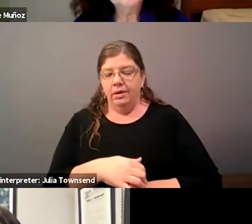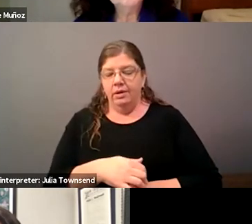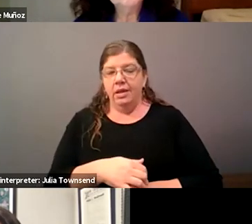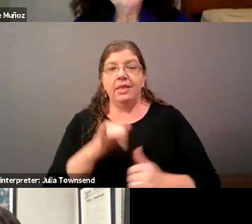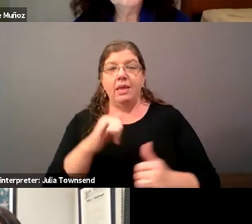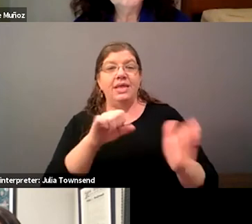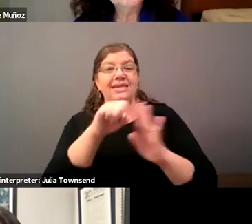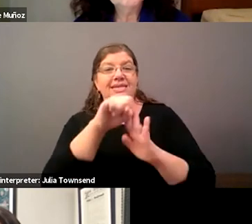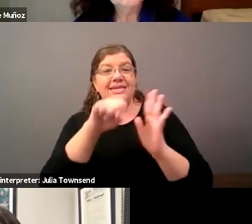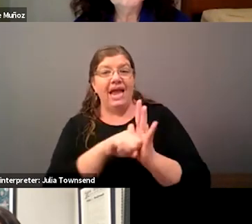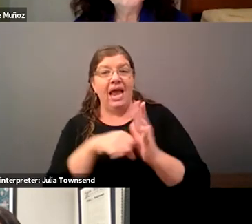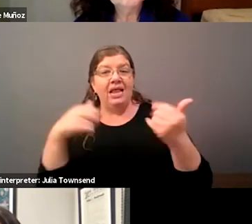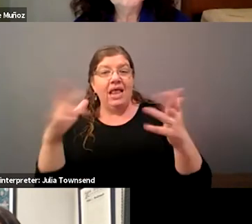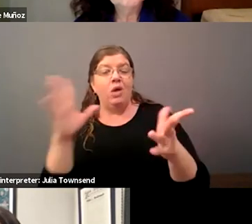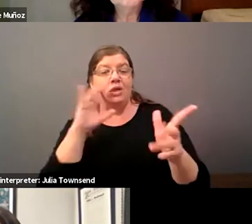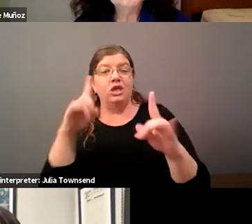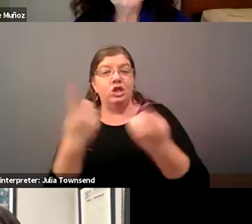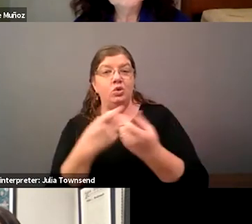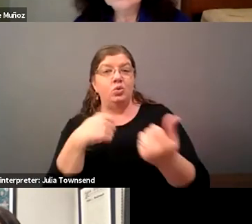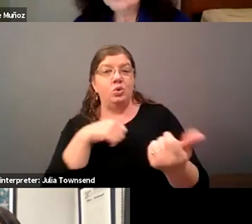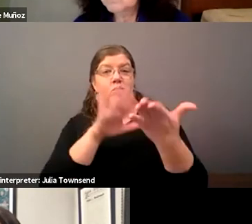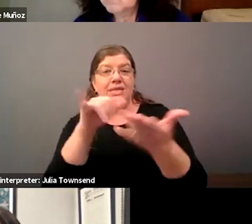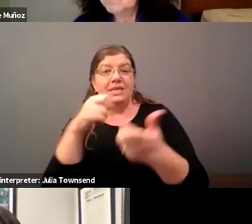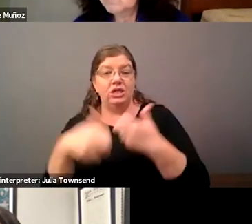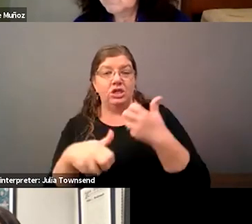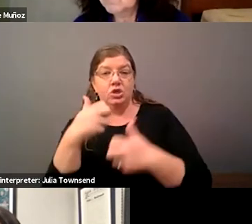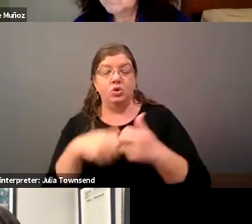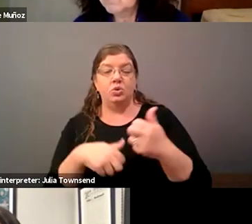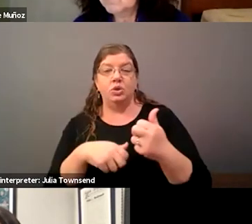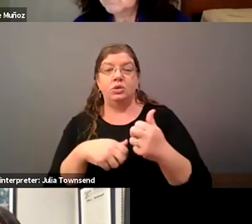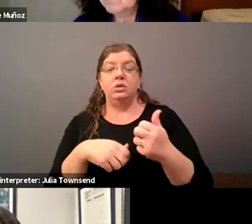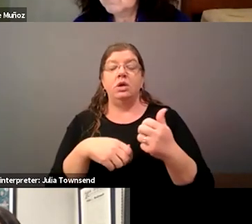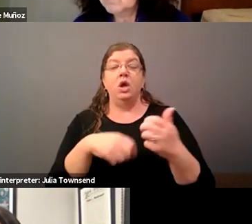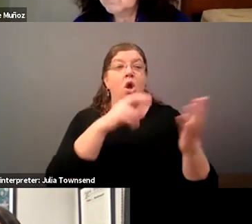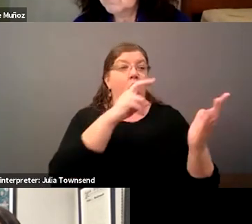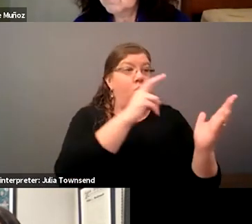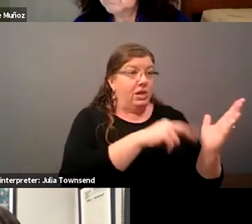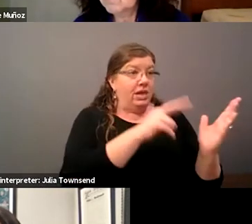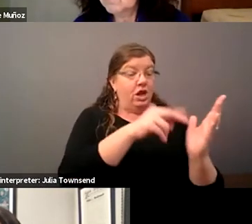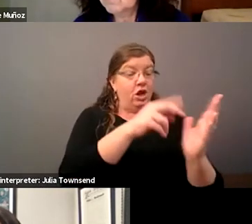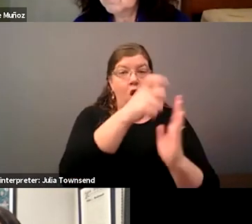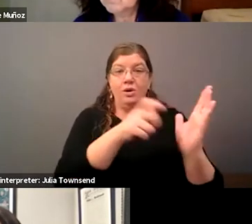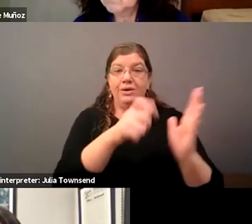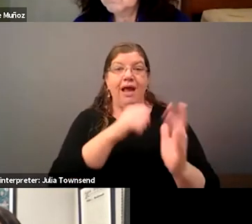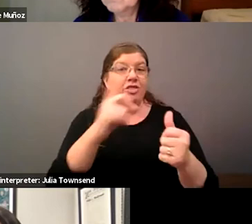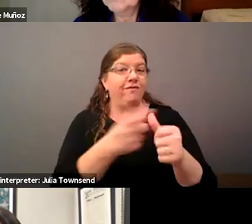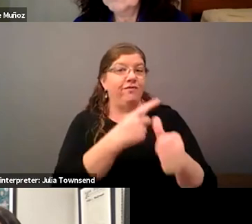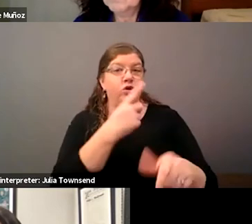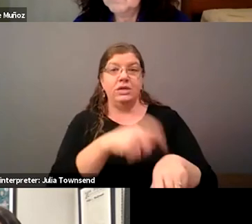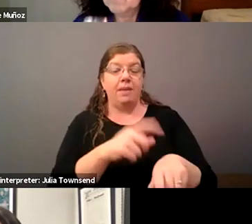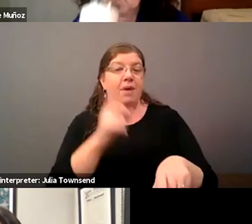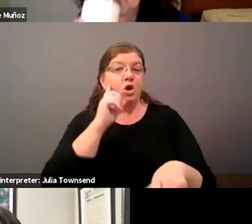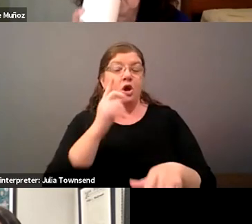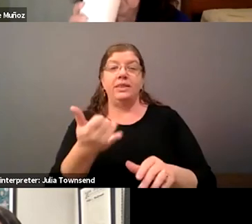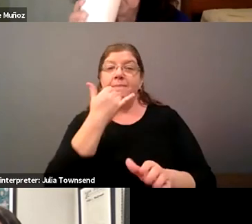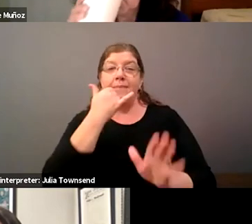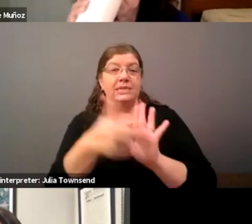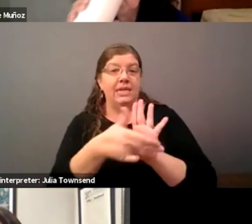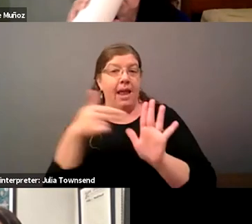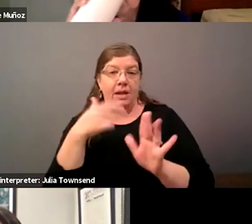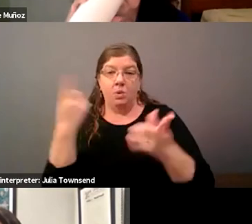address this issue reading articles was not the first time i heard the mislabeling was happening in the school